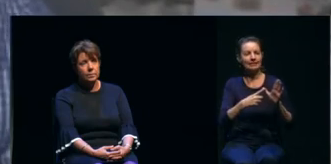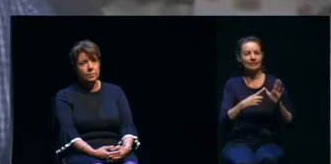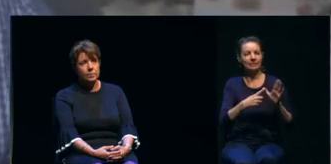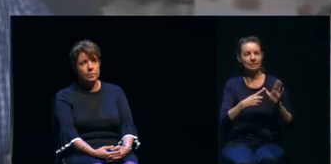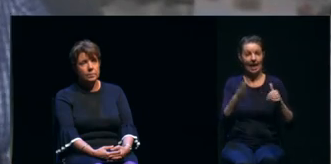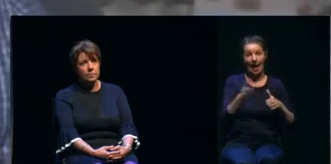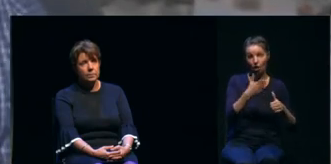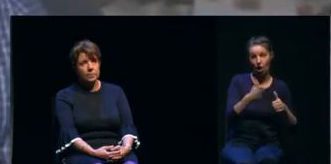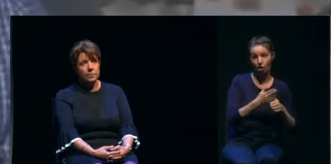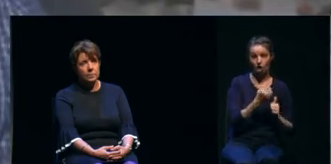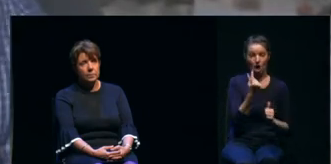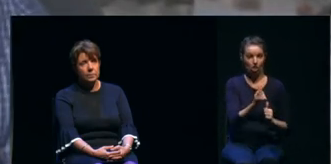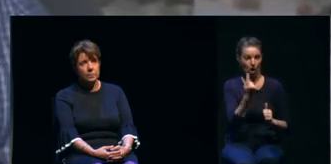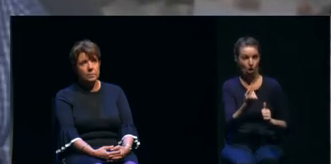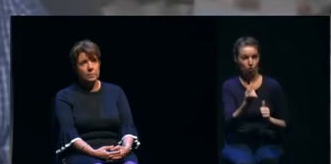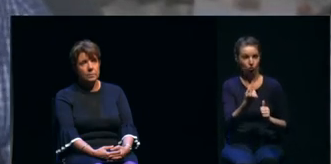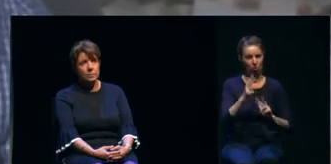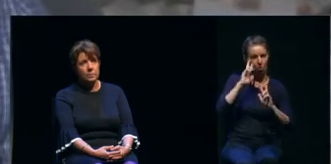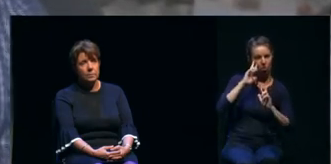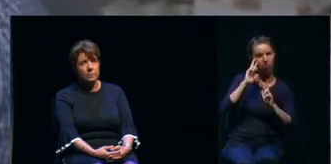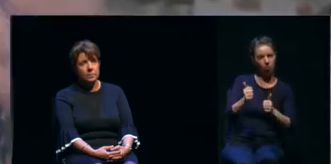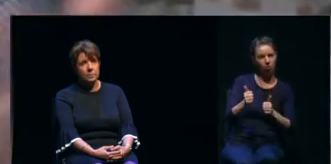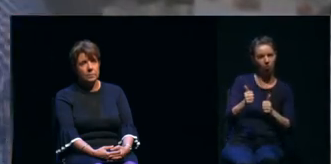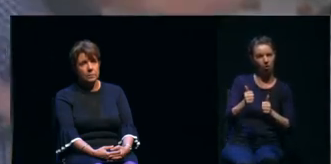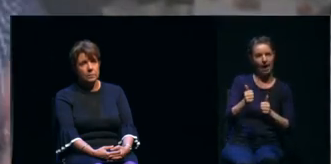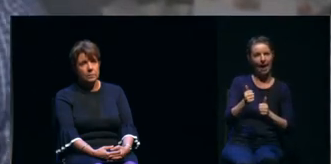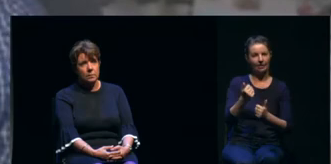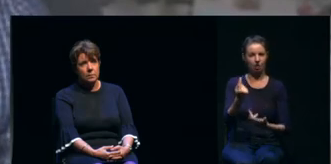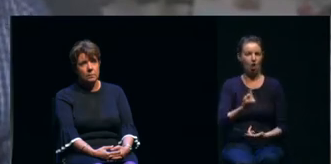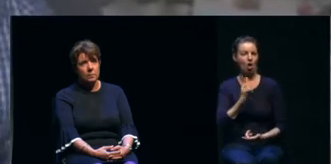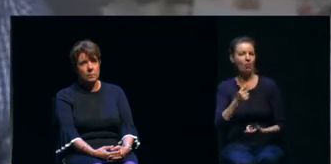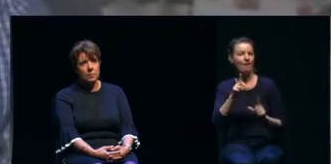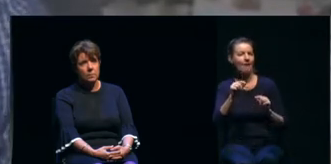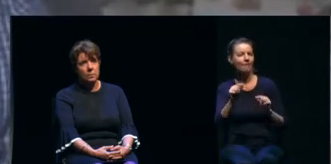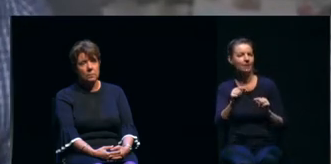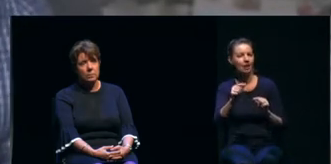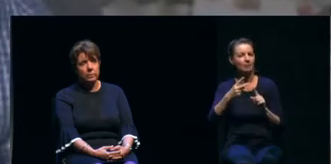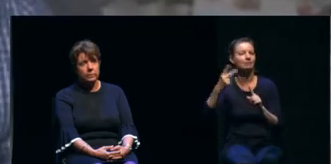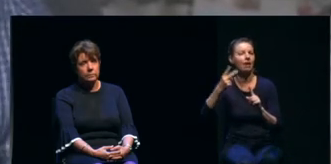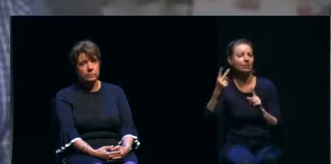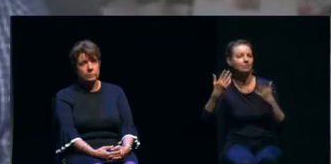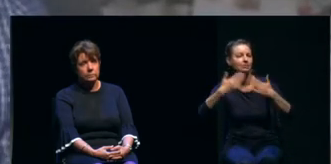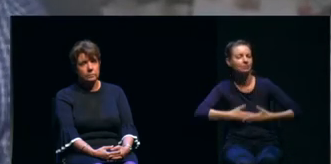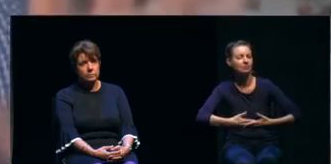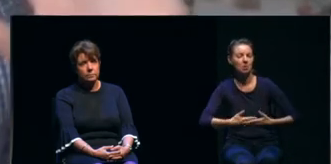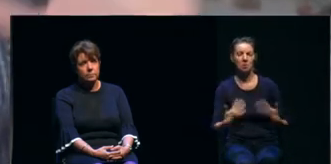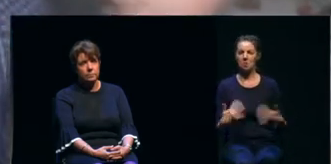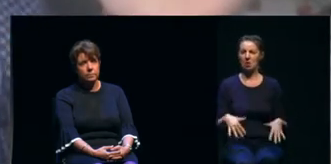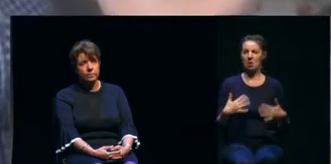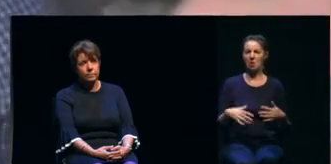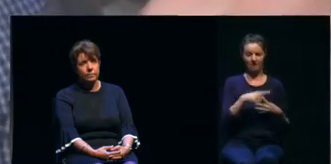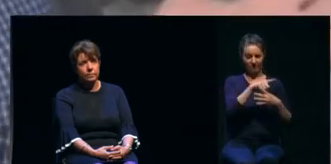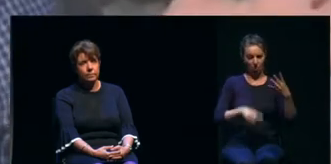attractive, and out after midnight. And if you're a woman and you are breaking any of those rules, you're drinking alcohol, you're alone, you're attractive, or you're out after midnight,